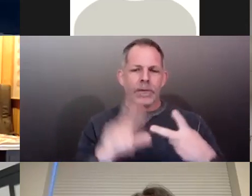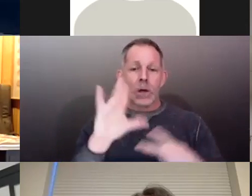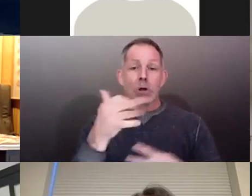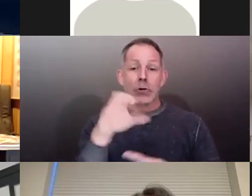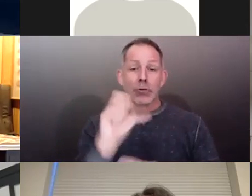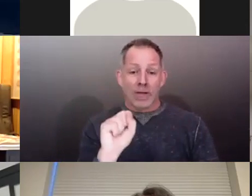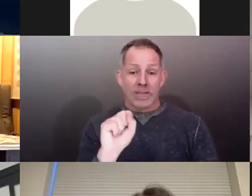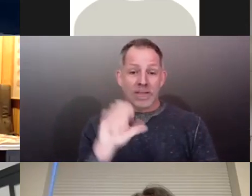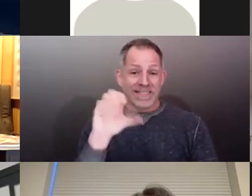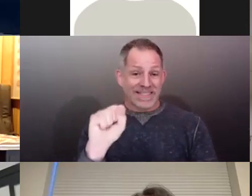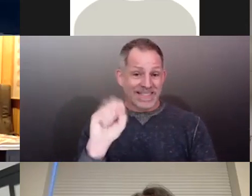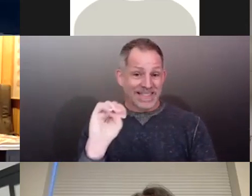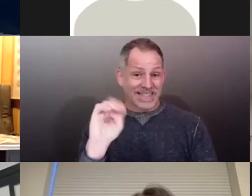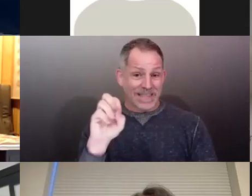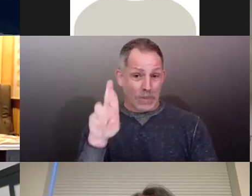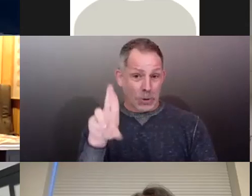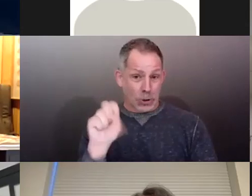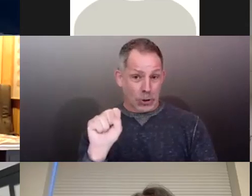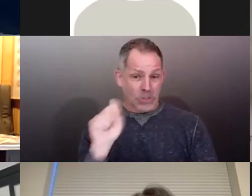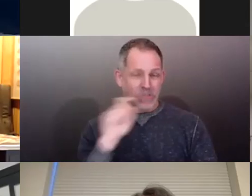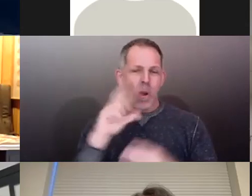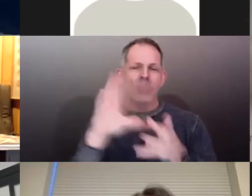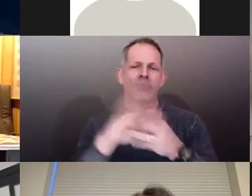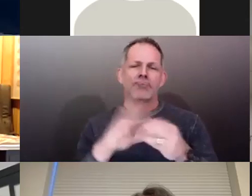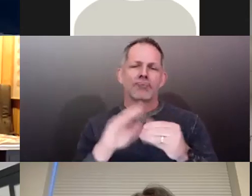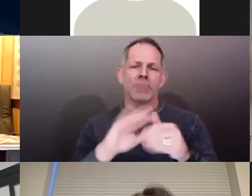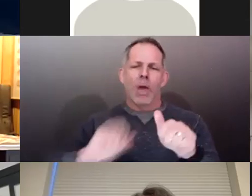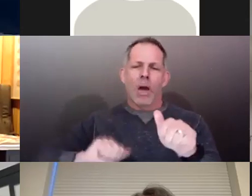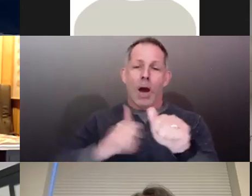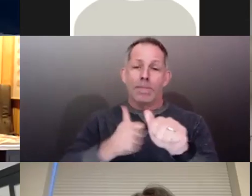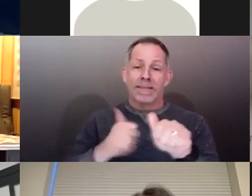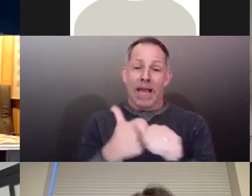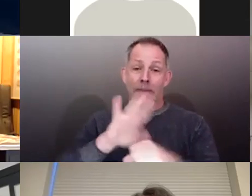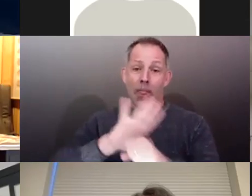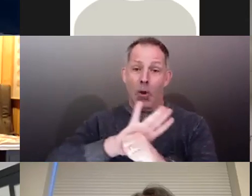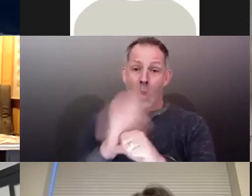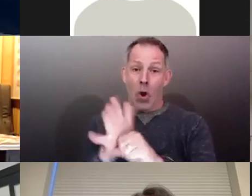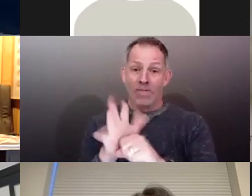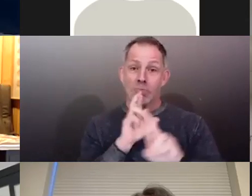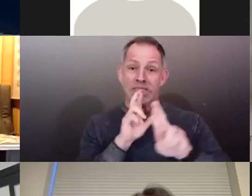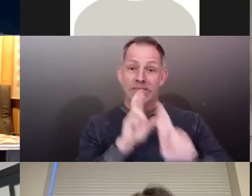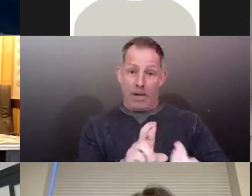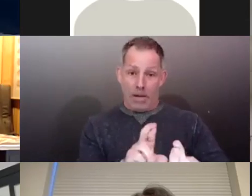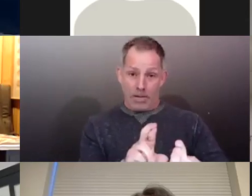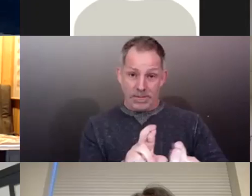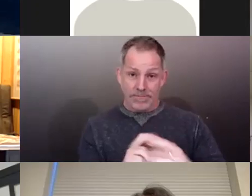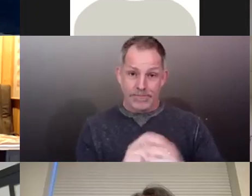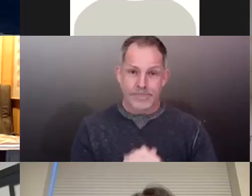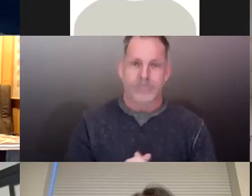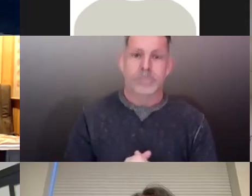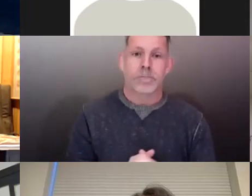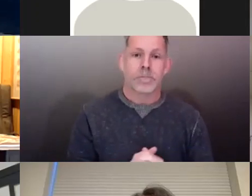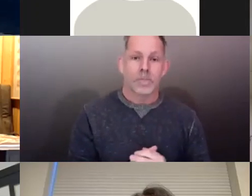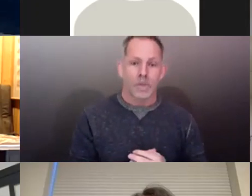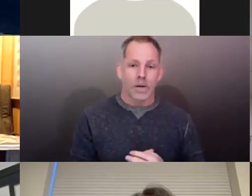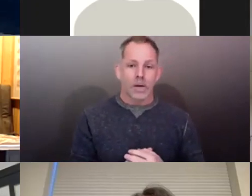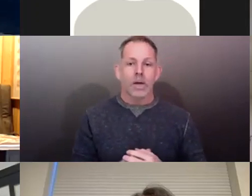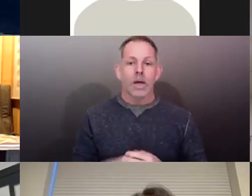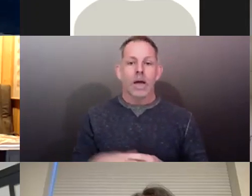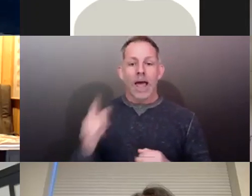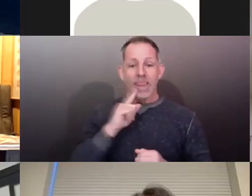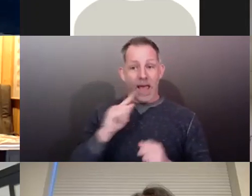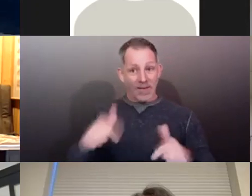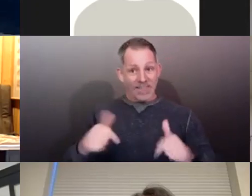response efforts. We are holding this meeting virtually and is being live streamed on the Snohomish Health District's Facebook page for